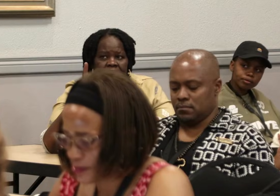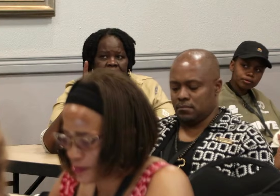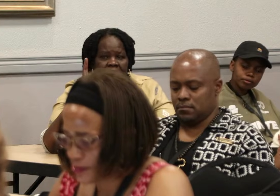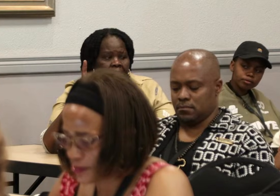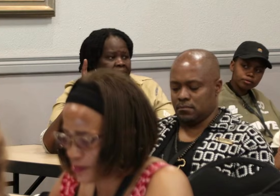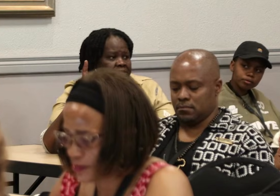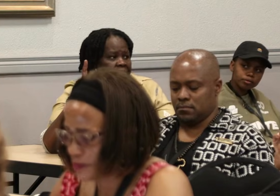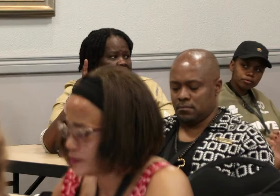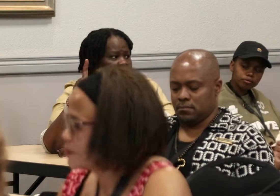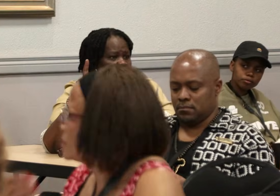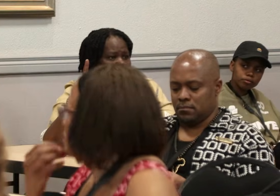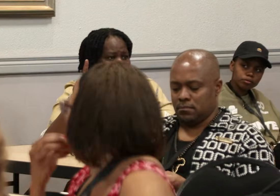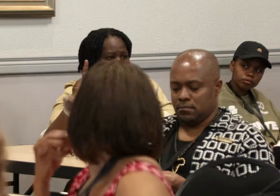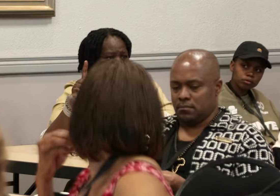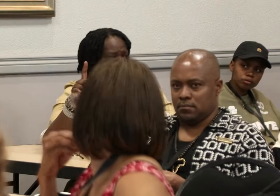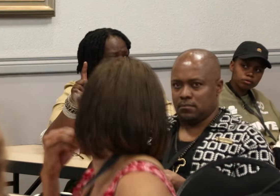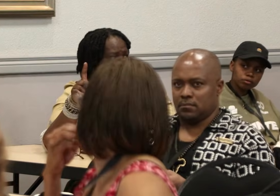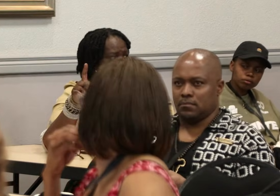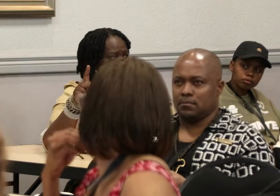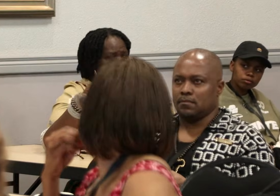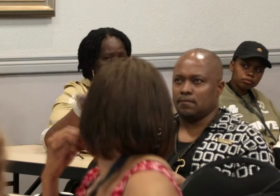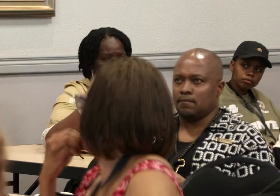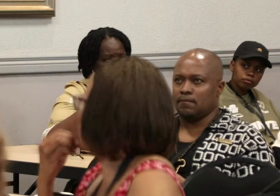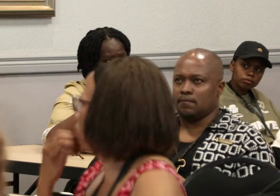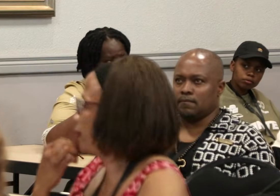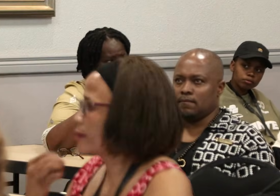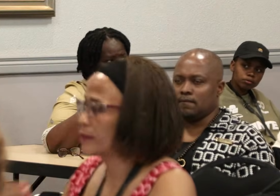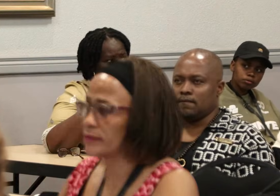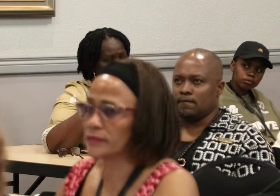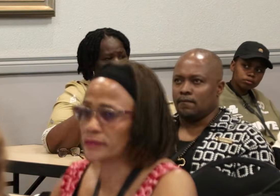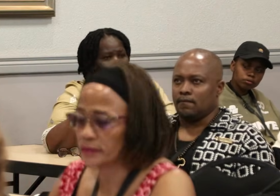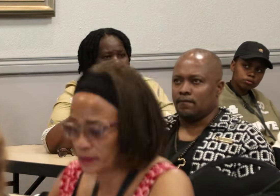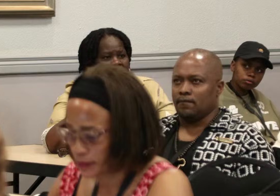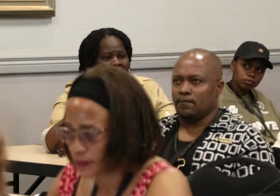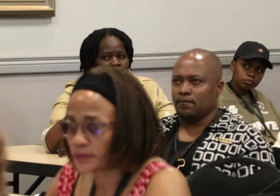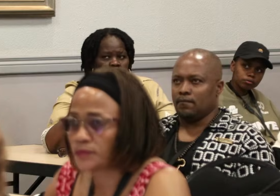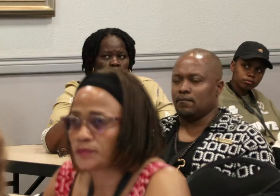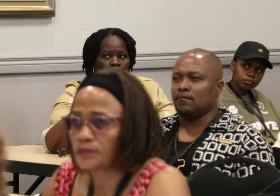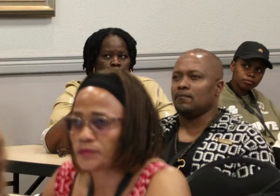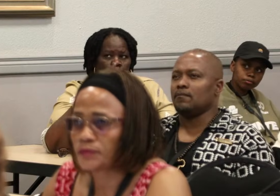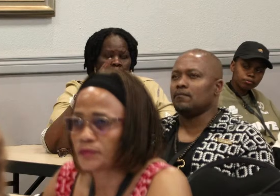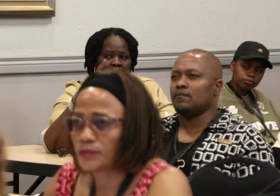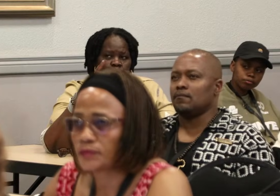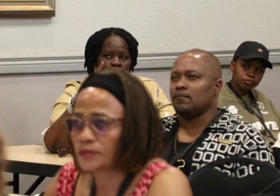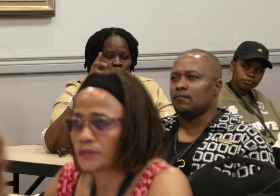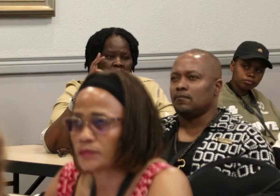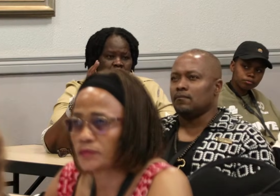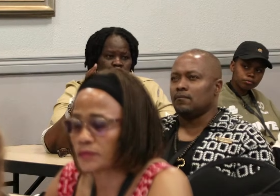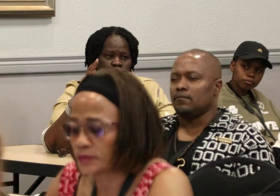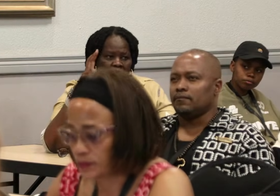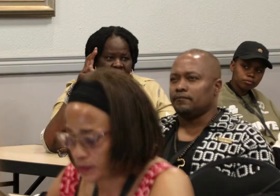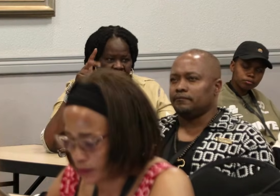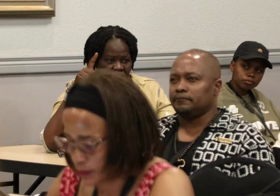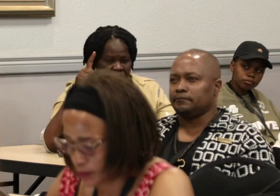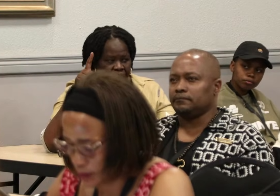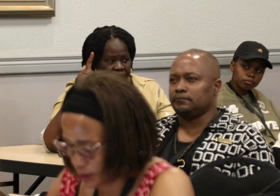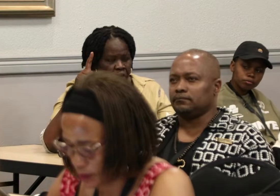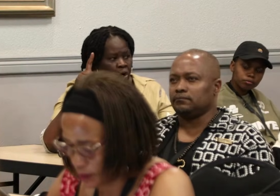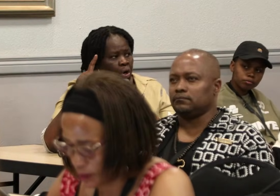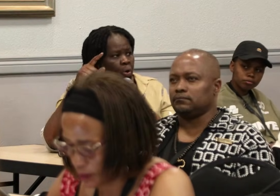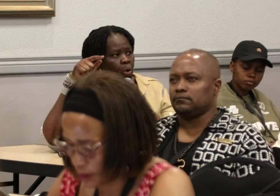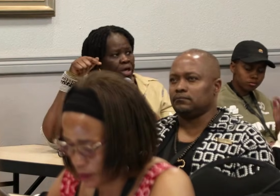raised fundamental issues that need to be covered there in terms of what we want to